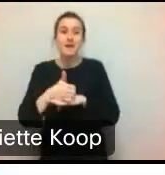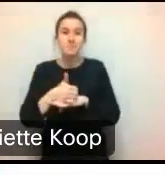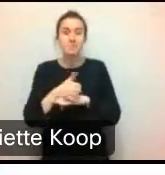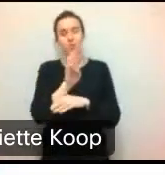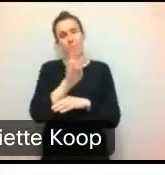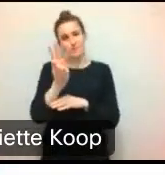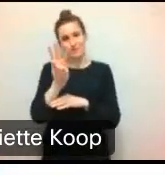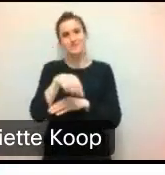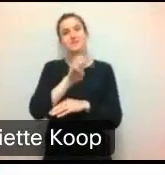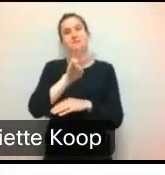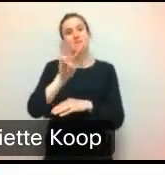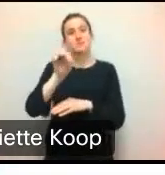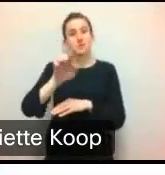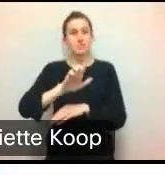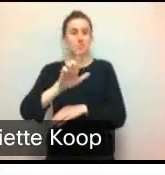website,